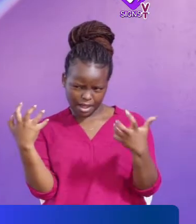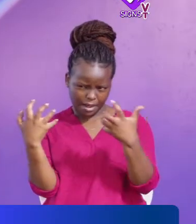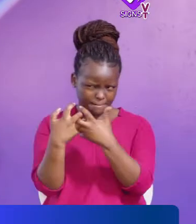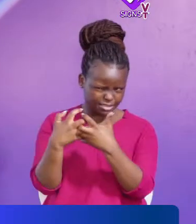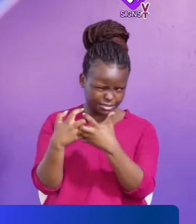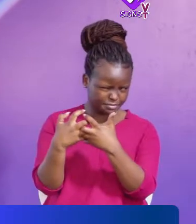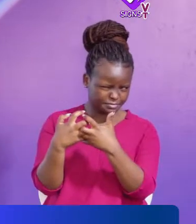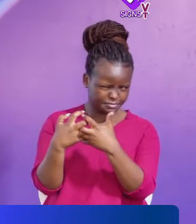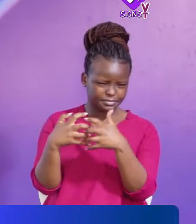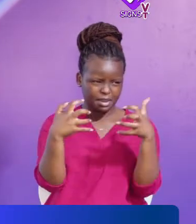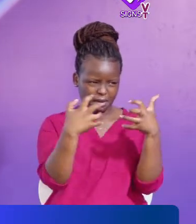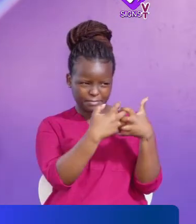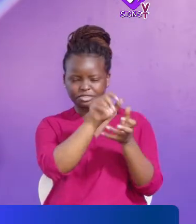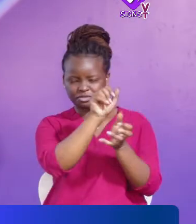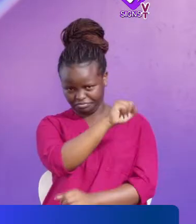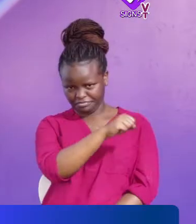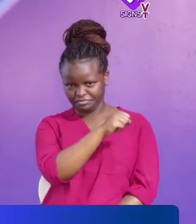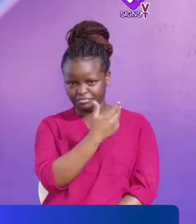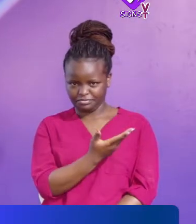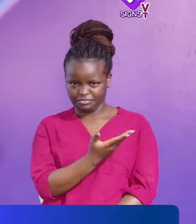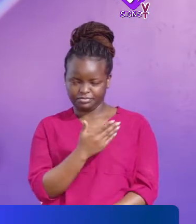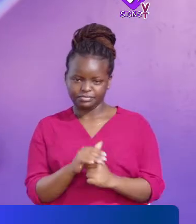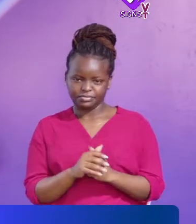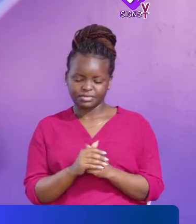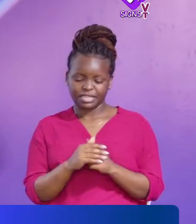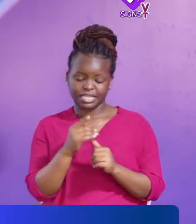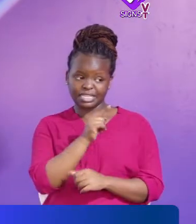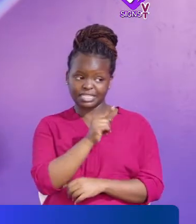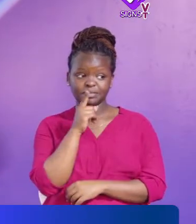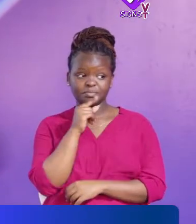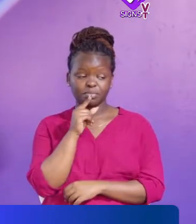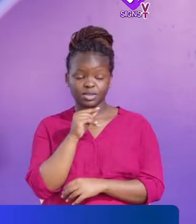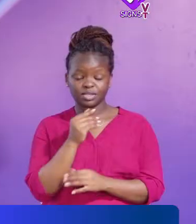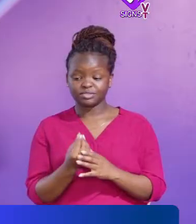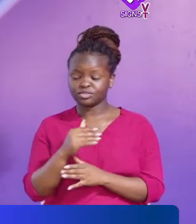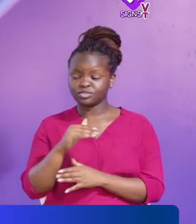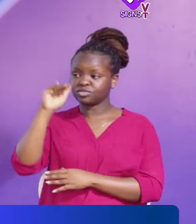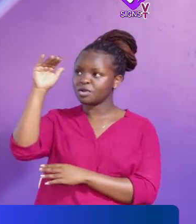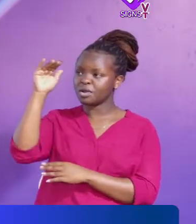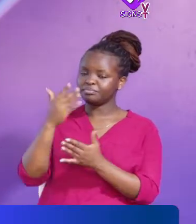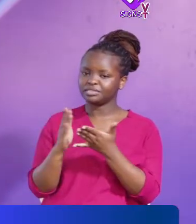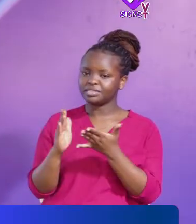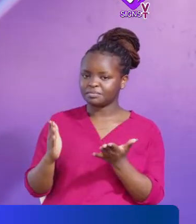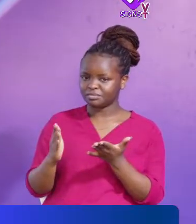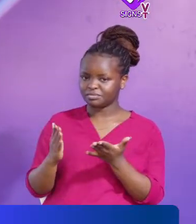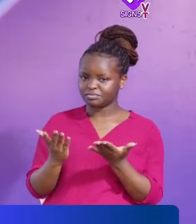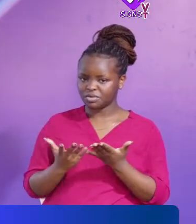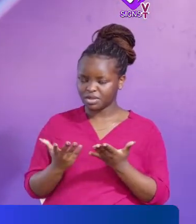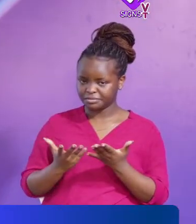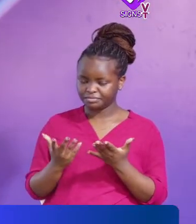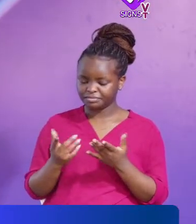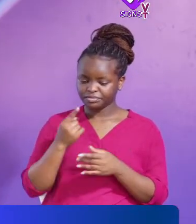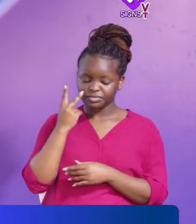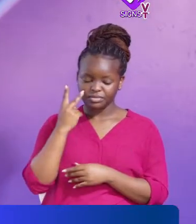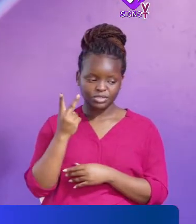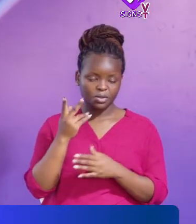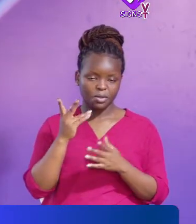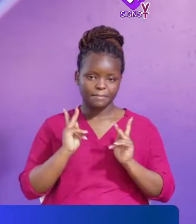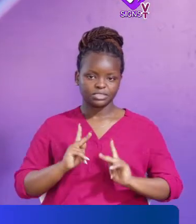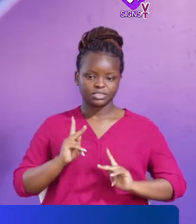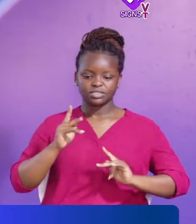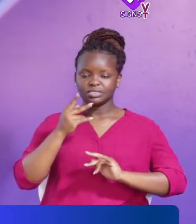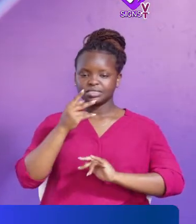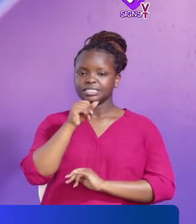So, and you know what's happening? This boy grew up somewhere. How? I saw someone saying that he's the son of Kibaki,